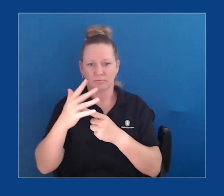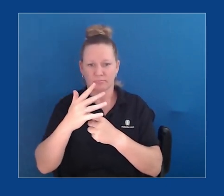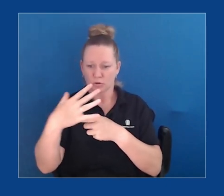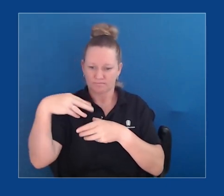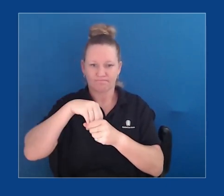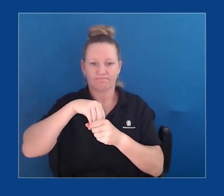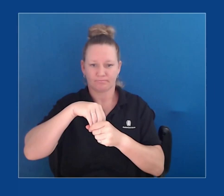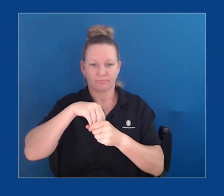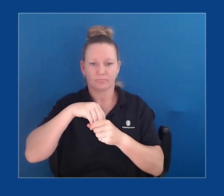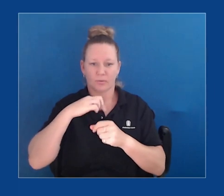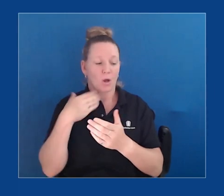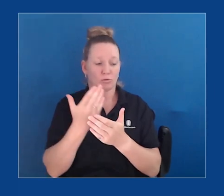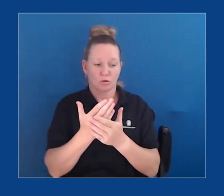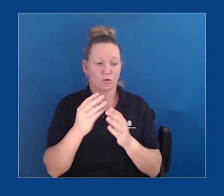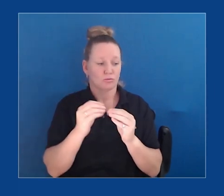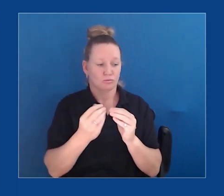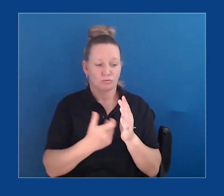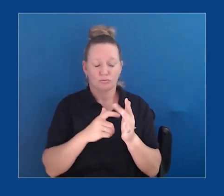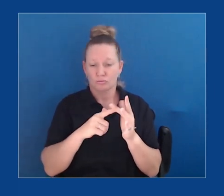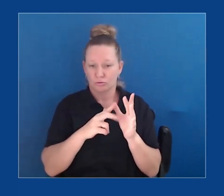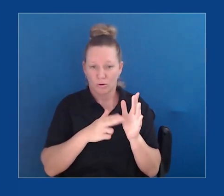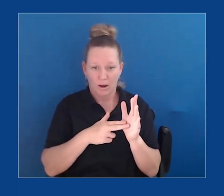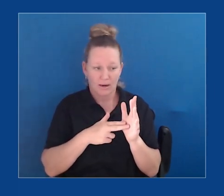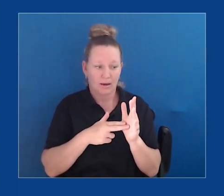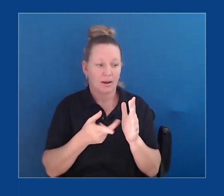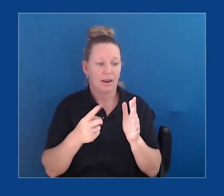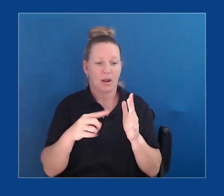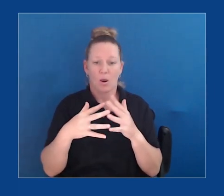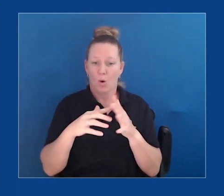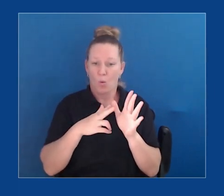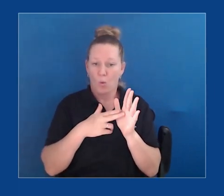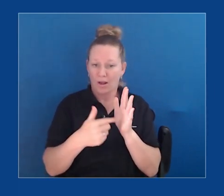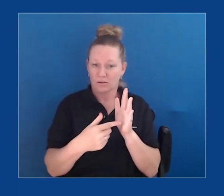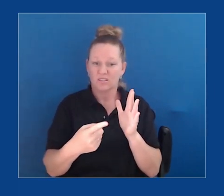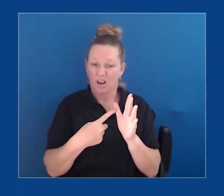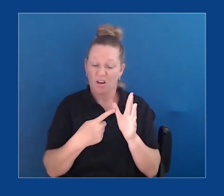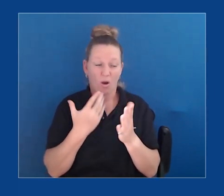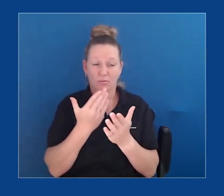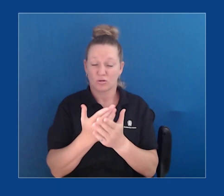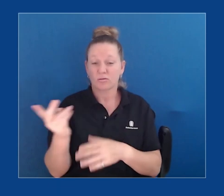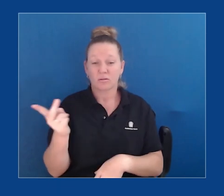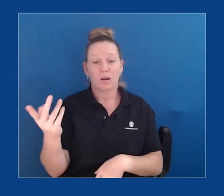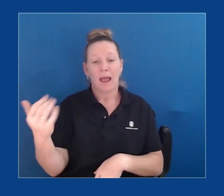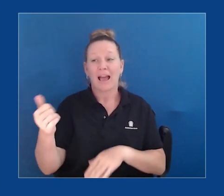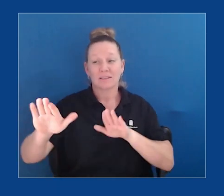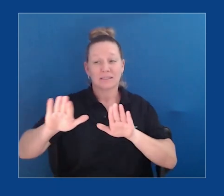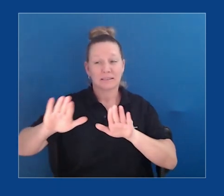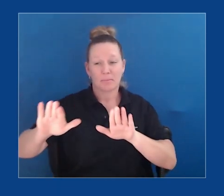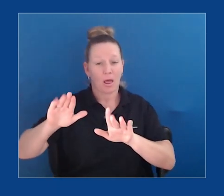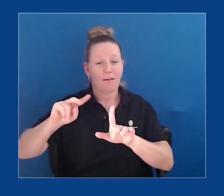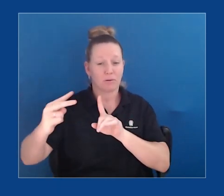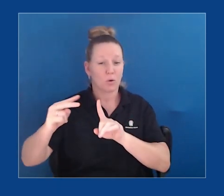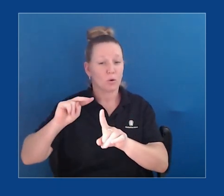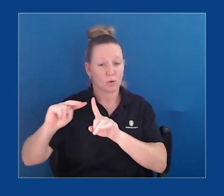Brian Gumbula and Wanta, they have similar views and very strong views in the way that